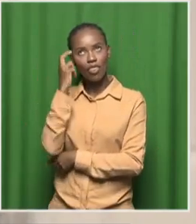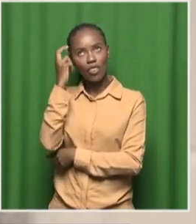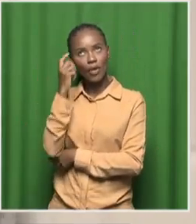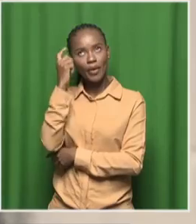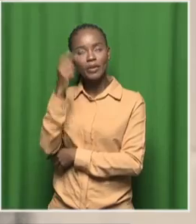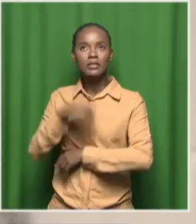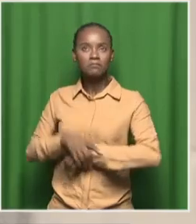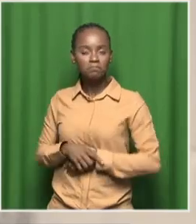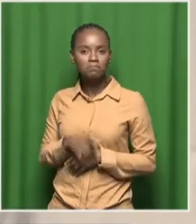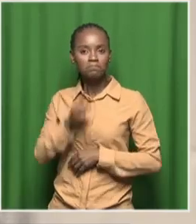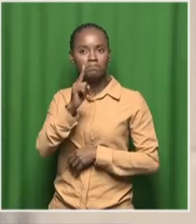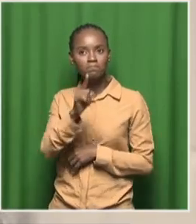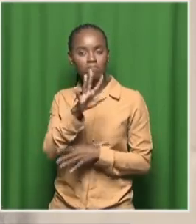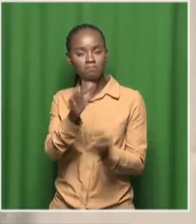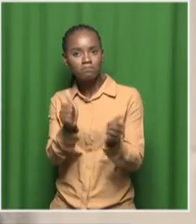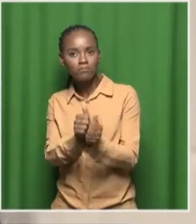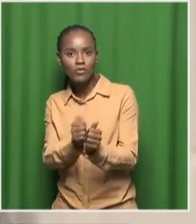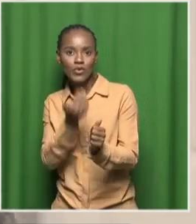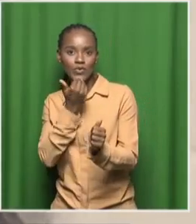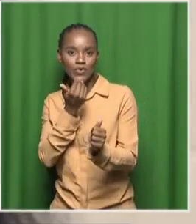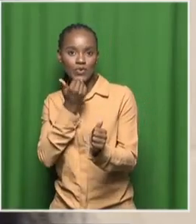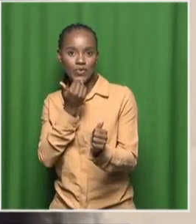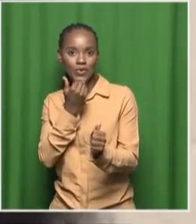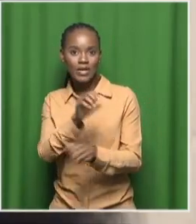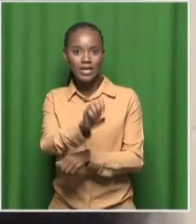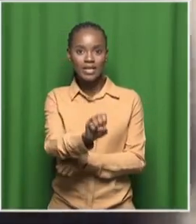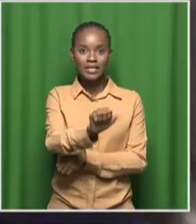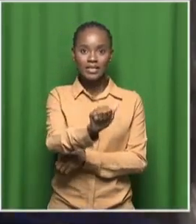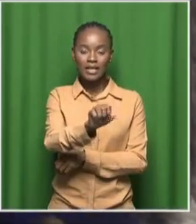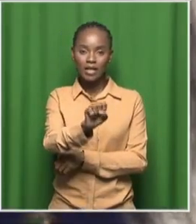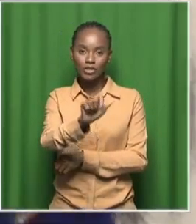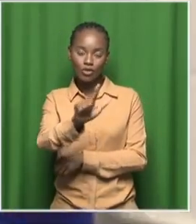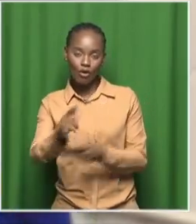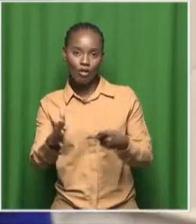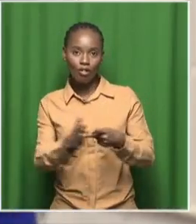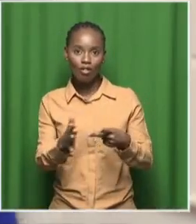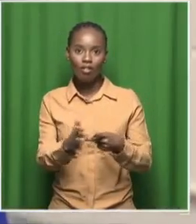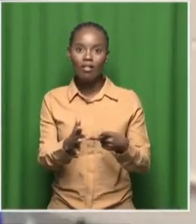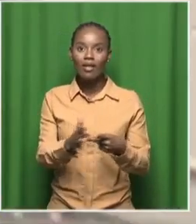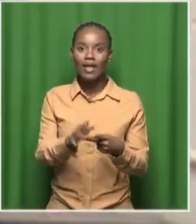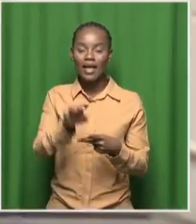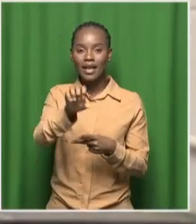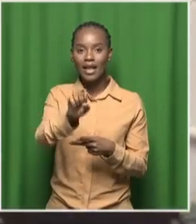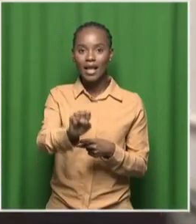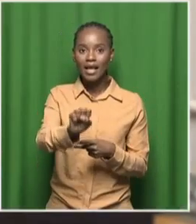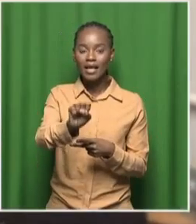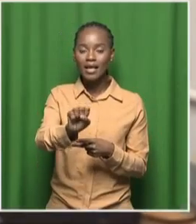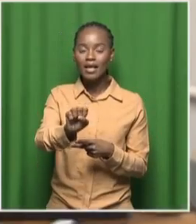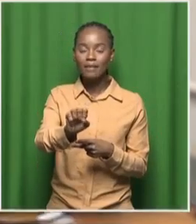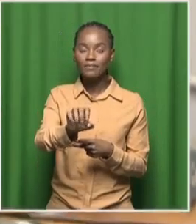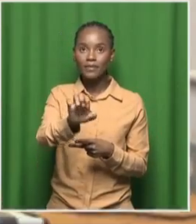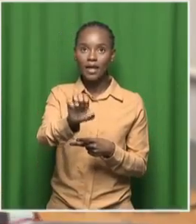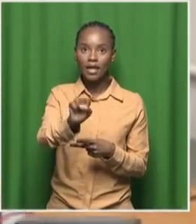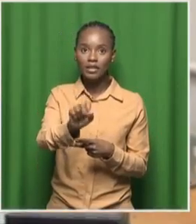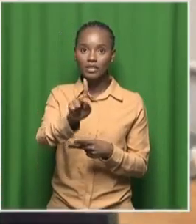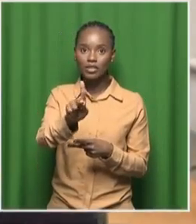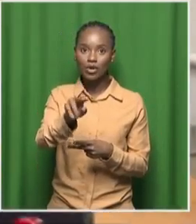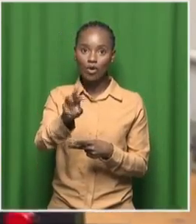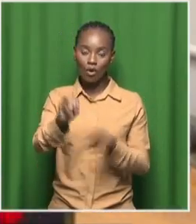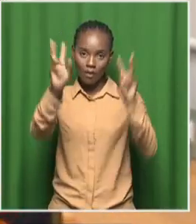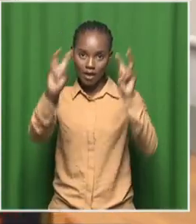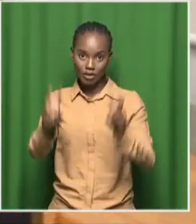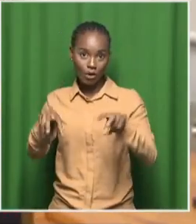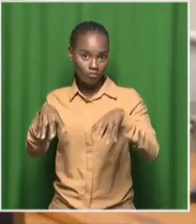your Eskom, maybe I can bring something in there. Well, the world is your oyster. All these gadgets they look